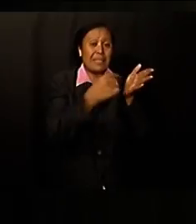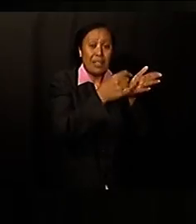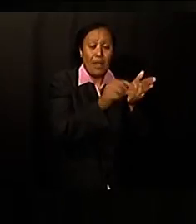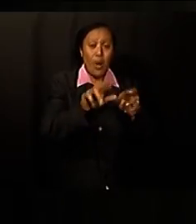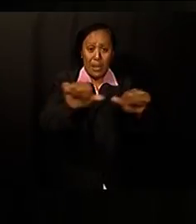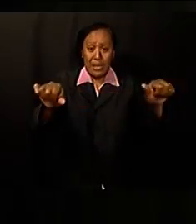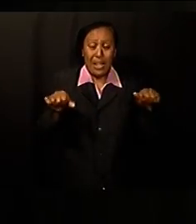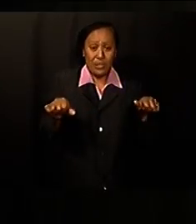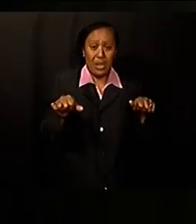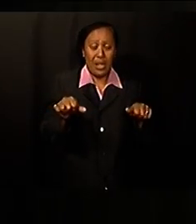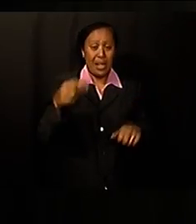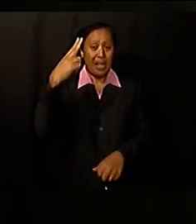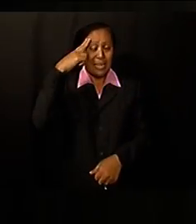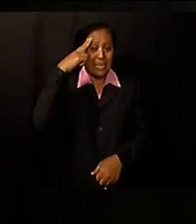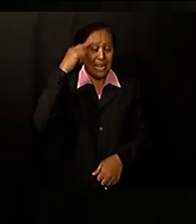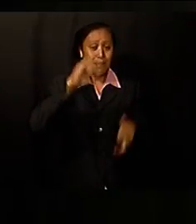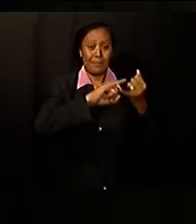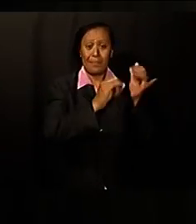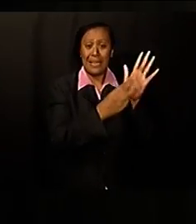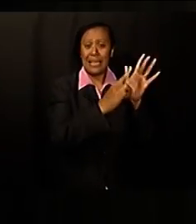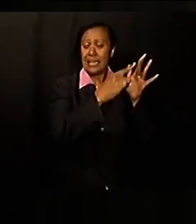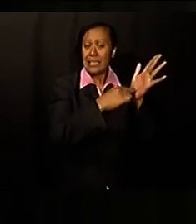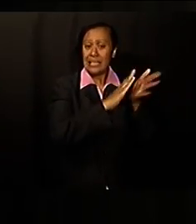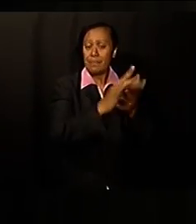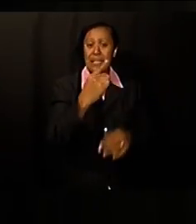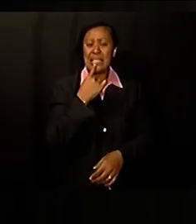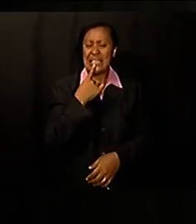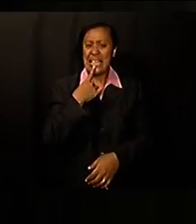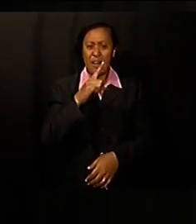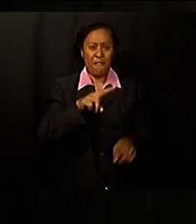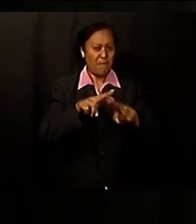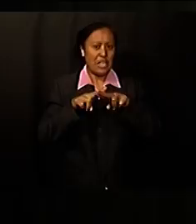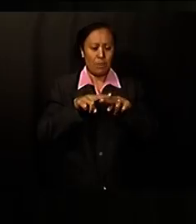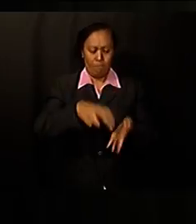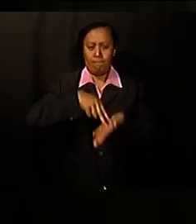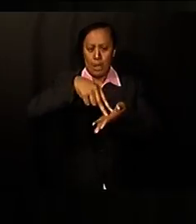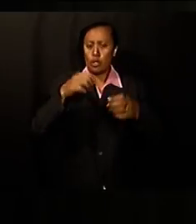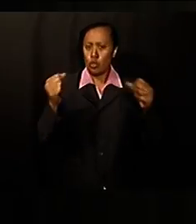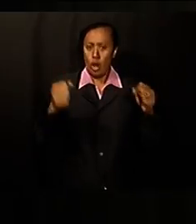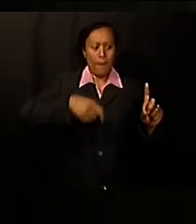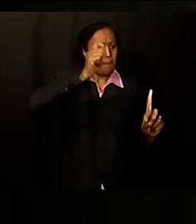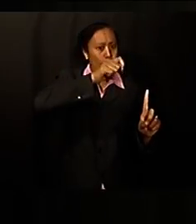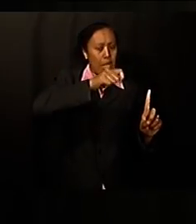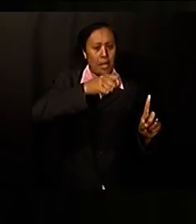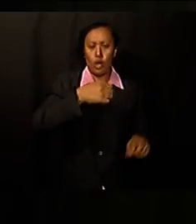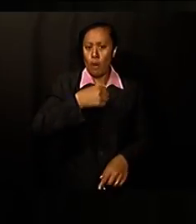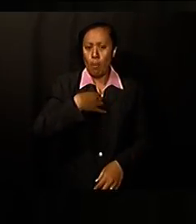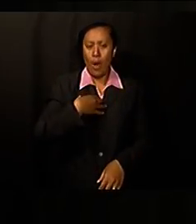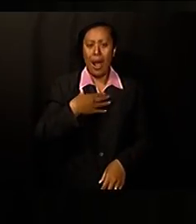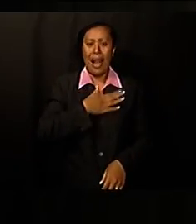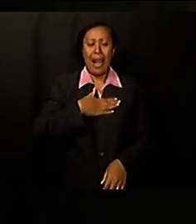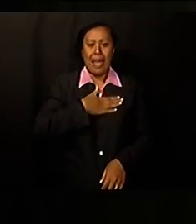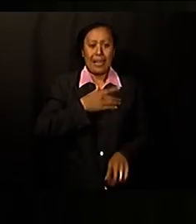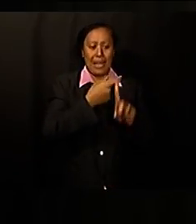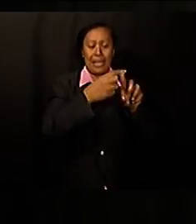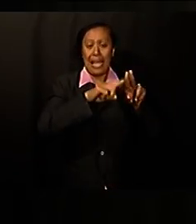for Agriculture, Lieutenant Colonel Mason Smith, said Fiji won't be bullied by multinational fast food giants like